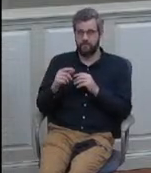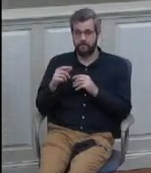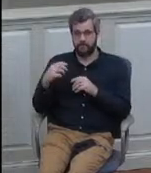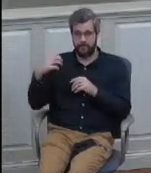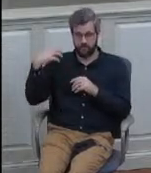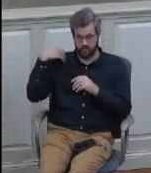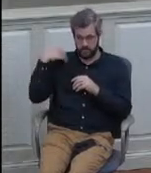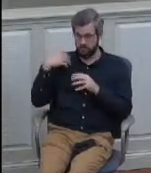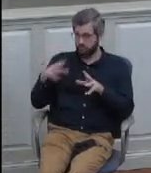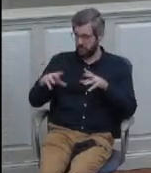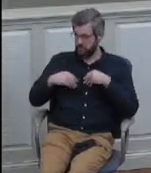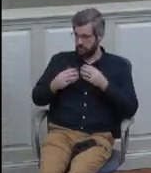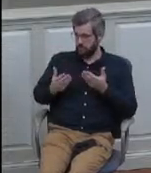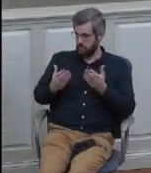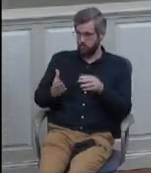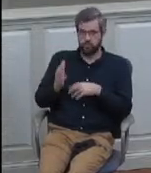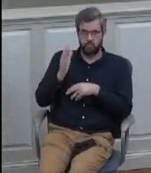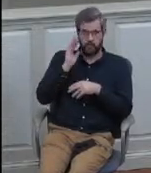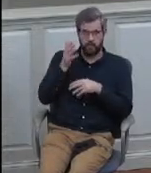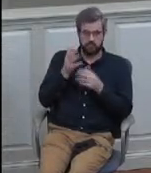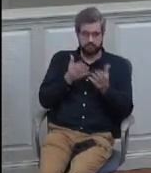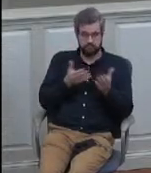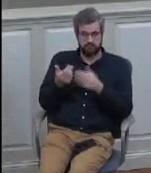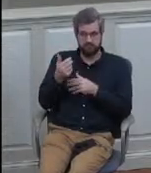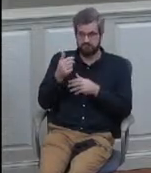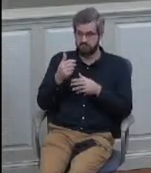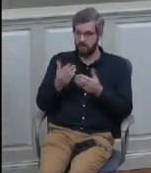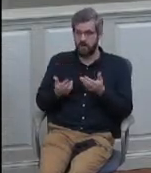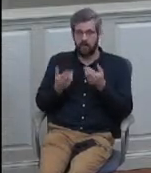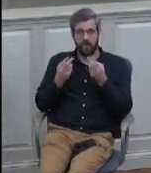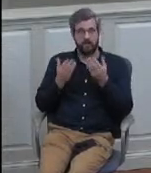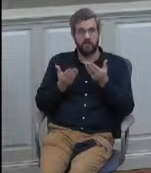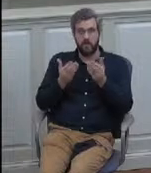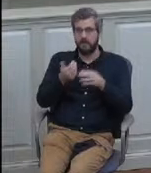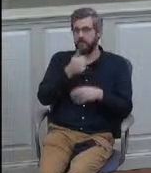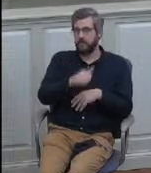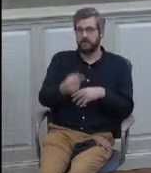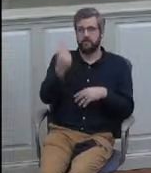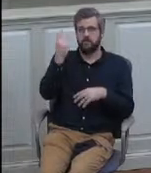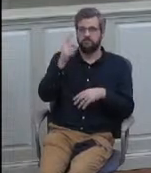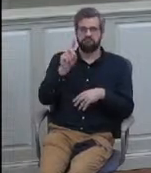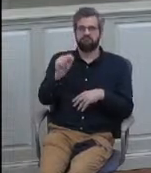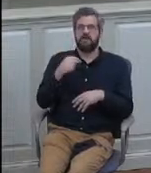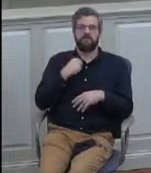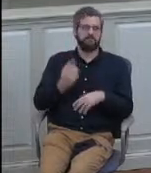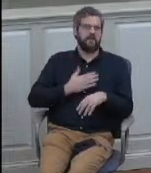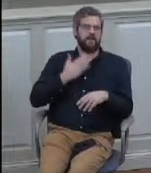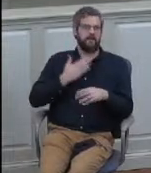Chair will take a motion on anyone. I would gladly make a